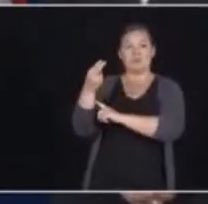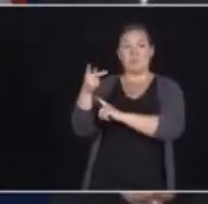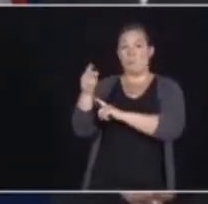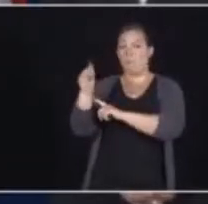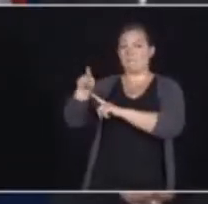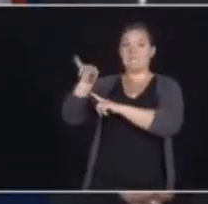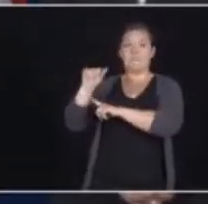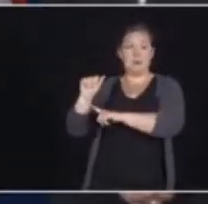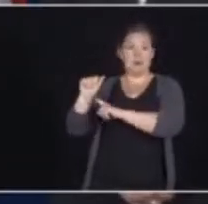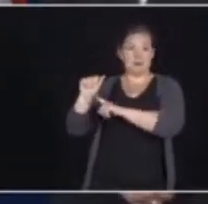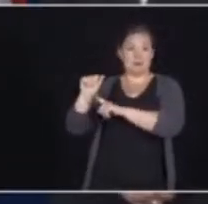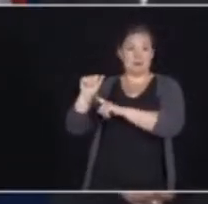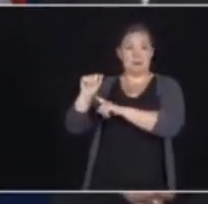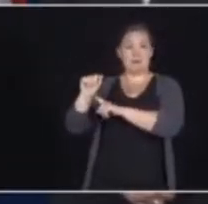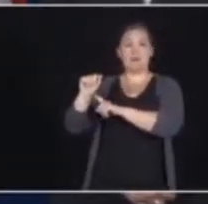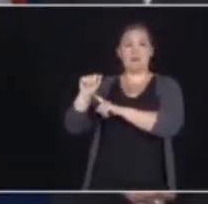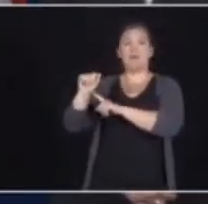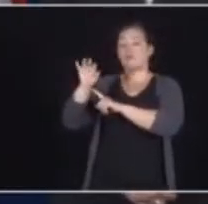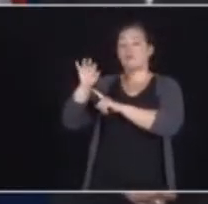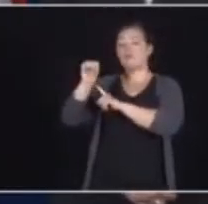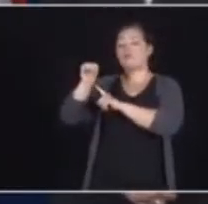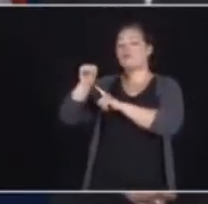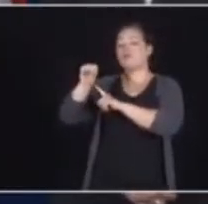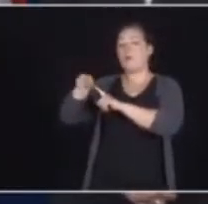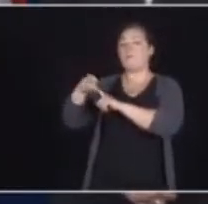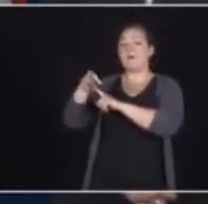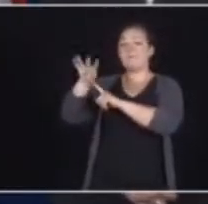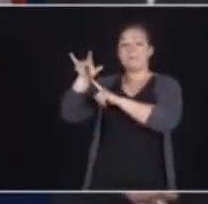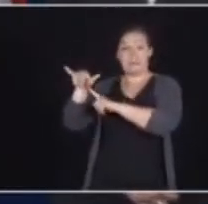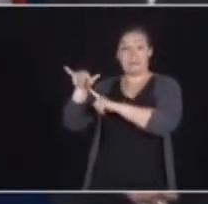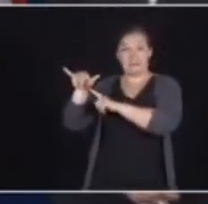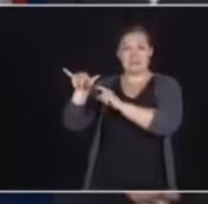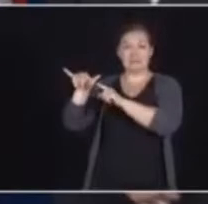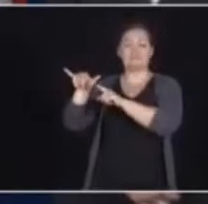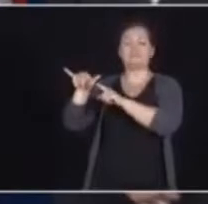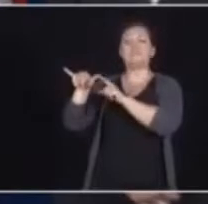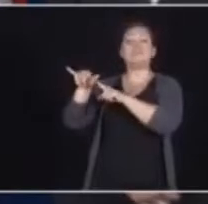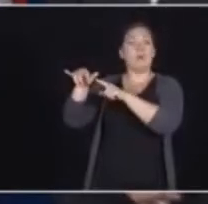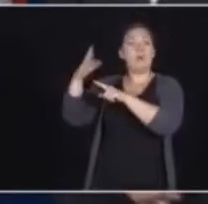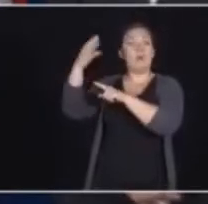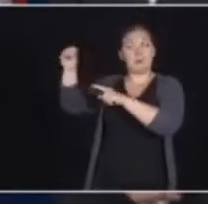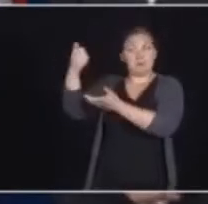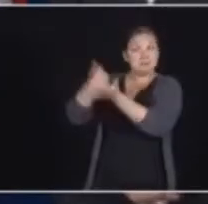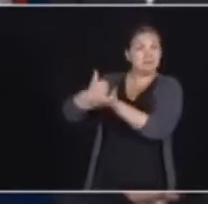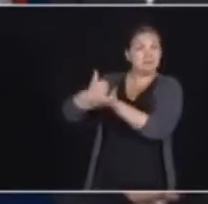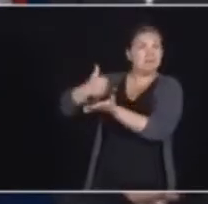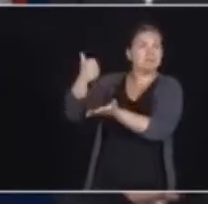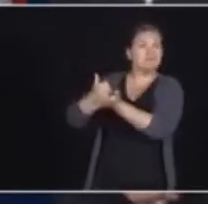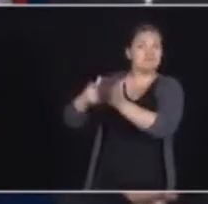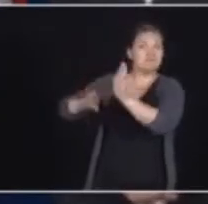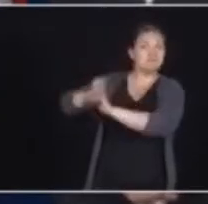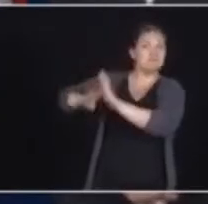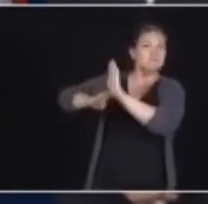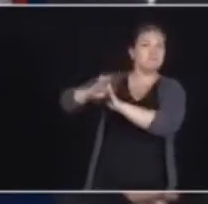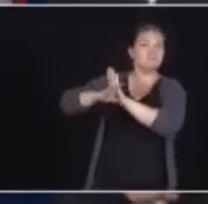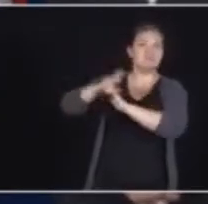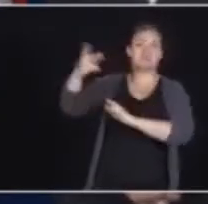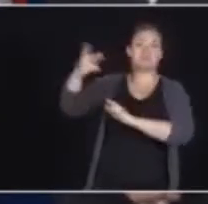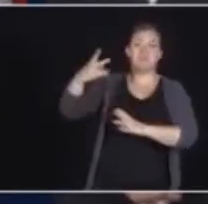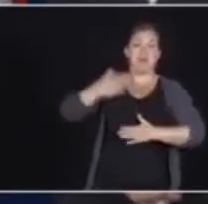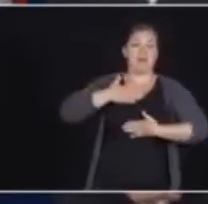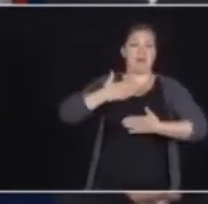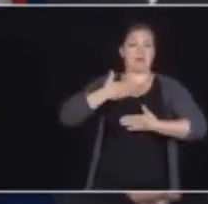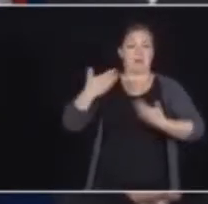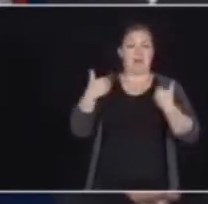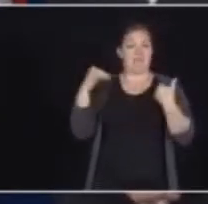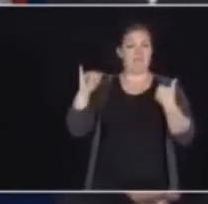helping us out and supporting this app. I think it's important that we have it, but we're just waiting for the green light from the